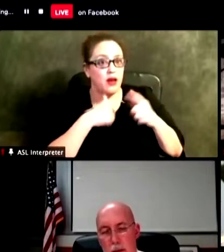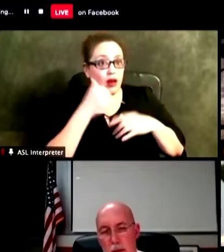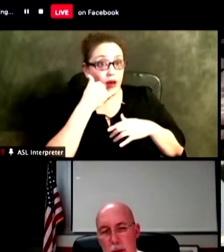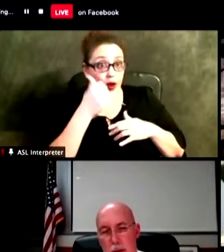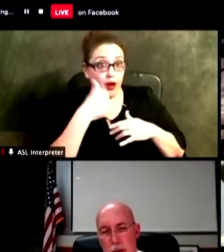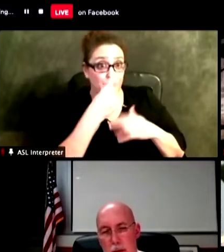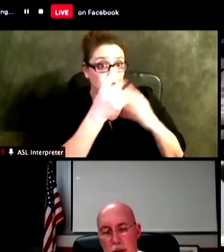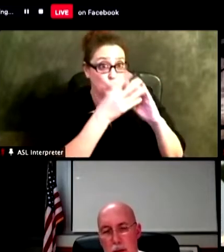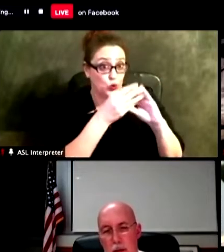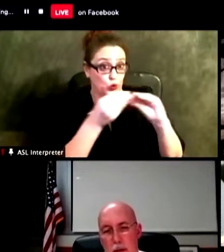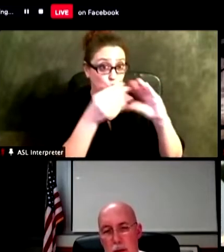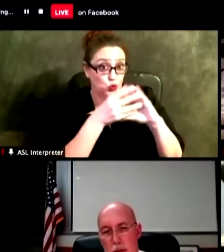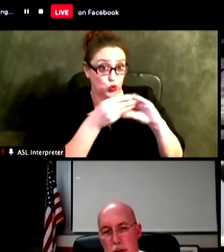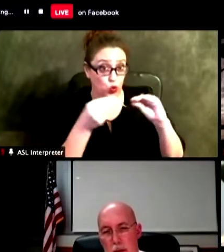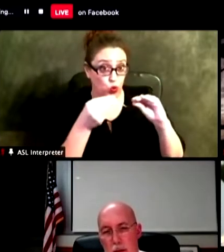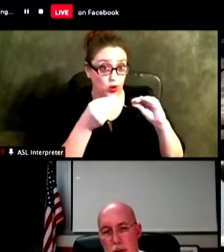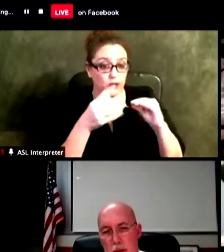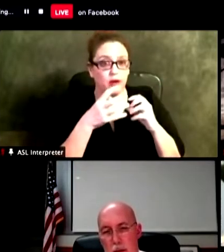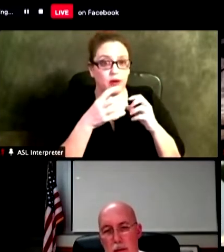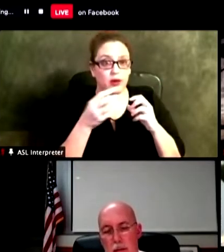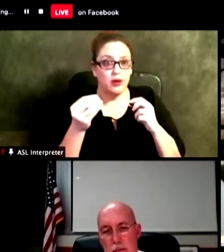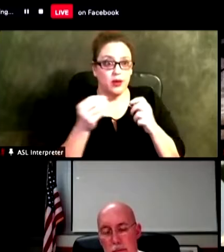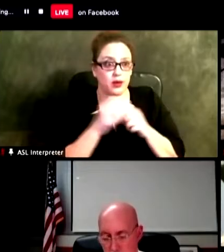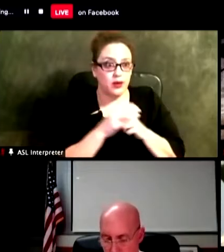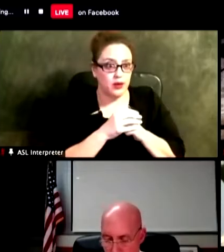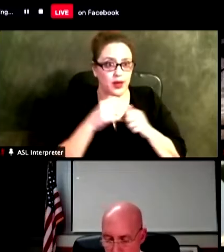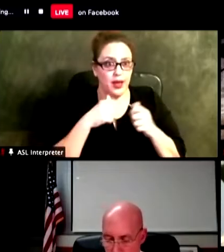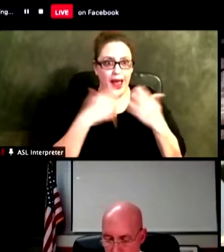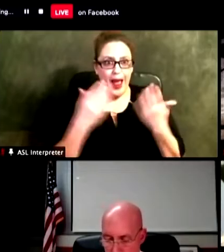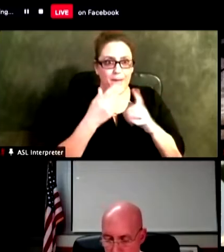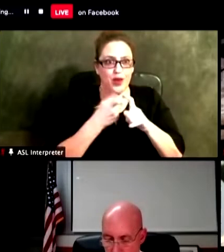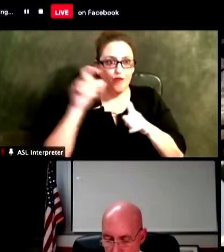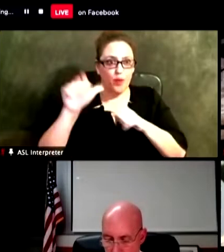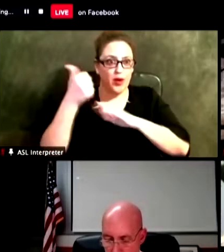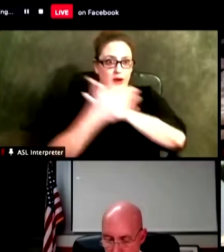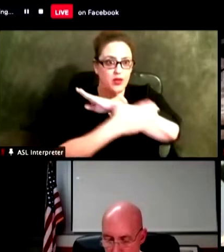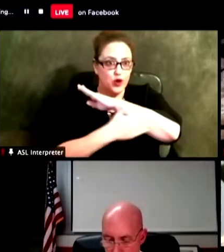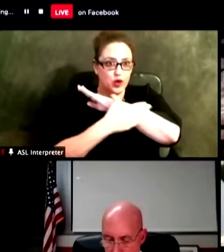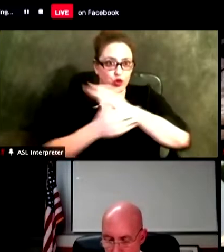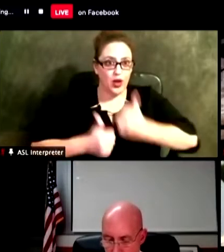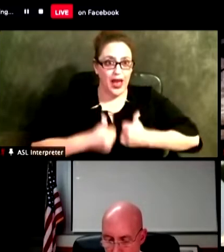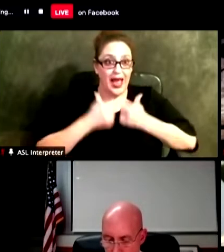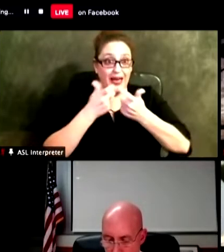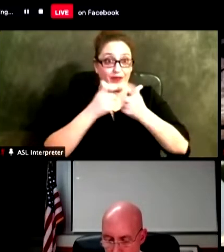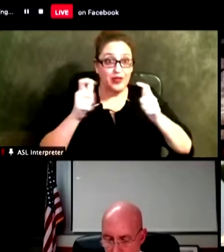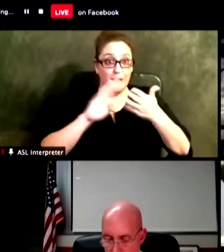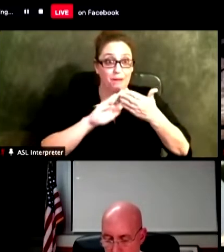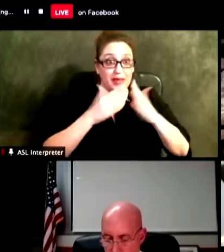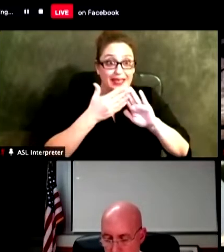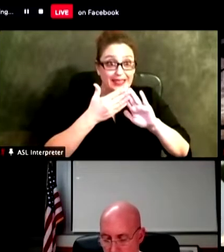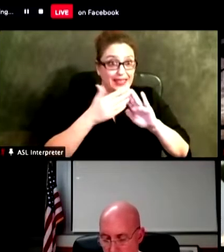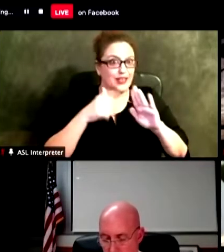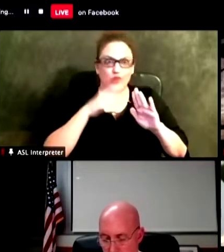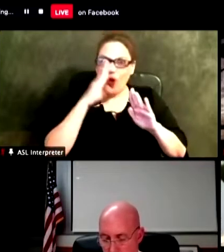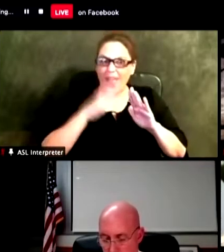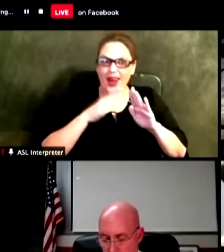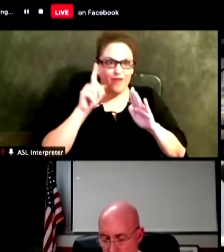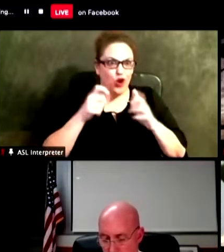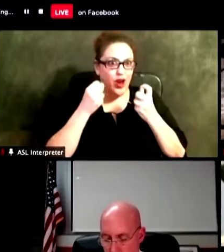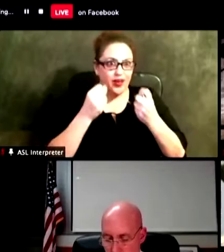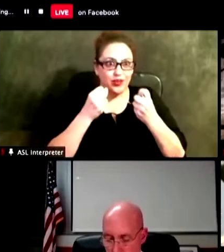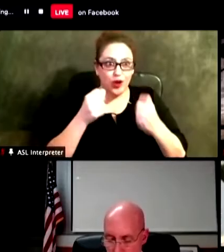story. I moved here from a different country. I lived in a big city. I never had to drive. I am